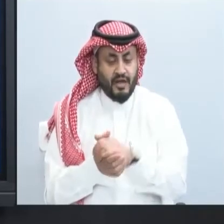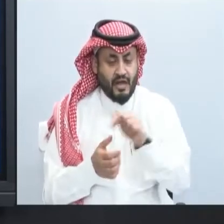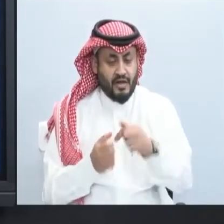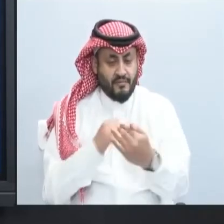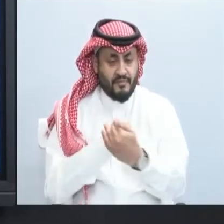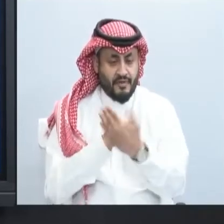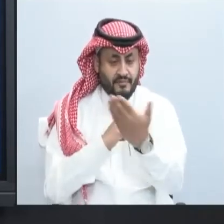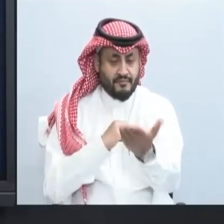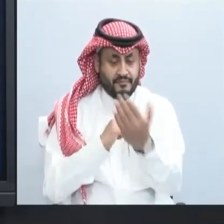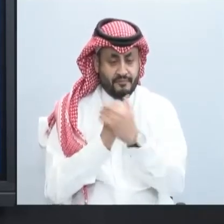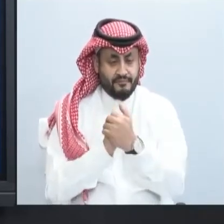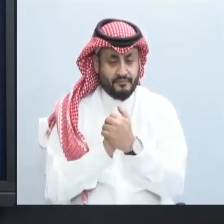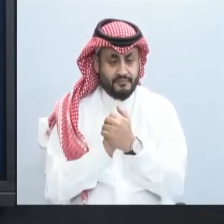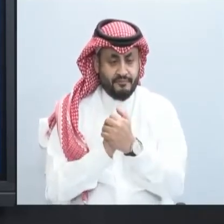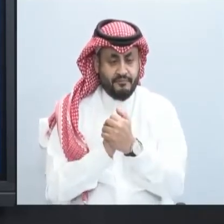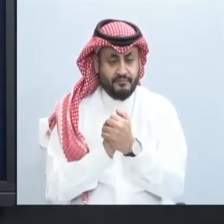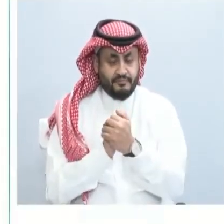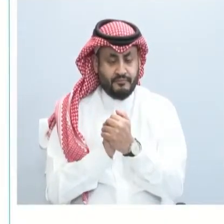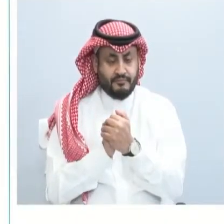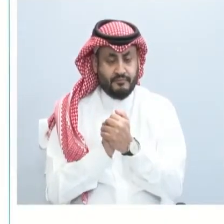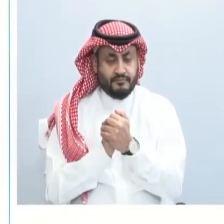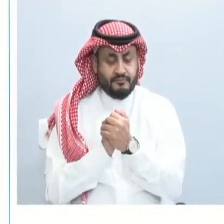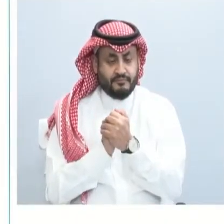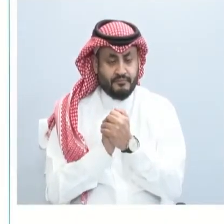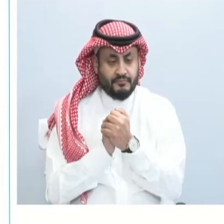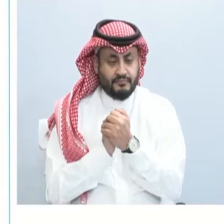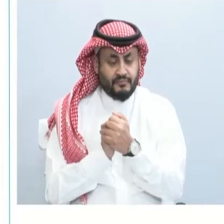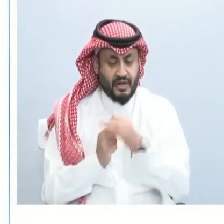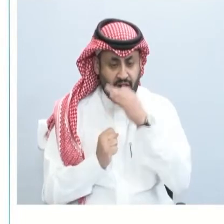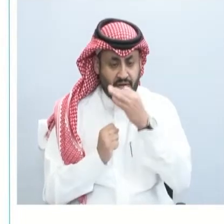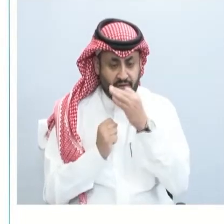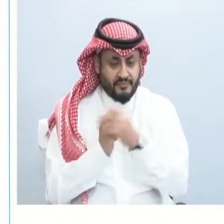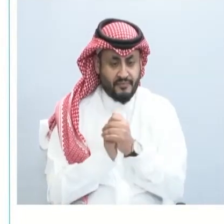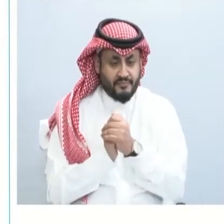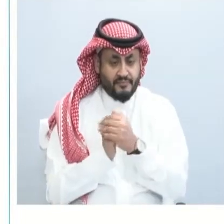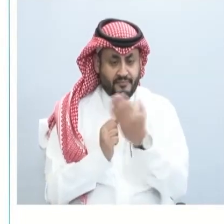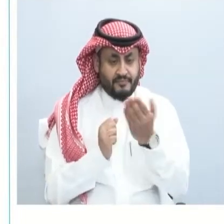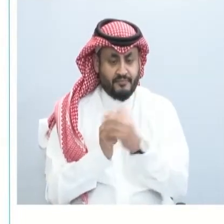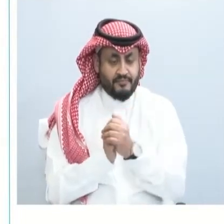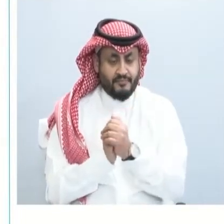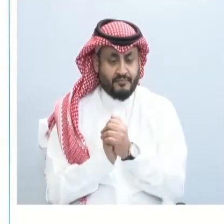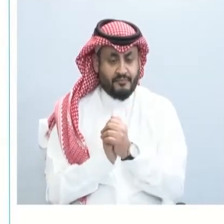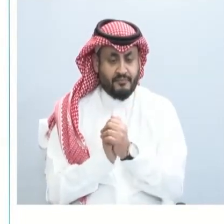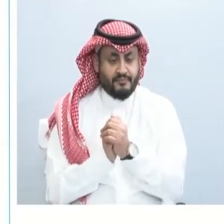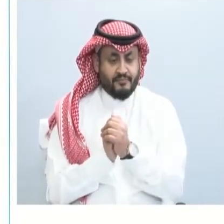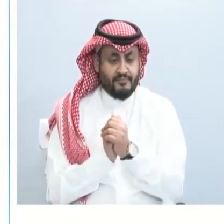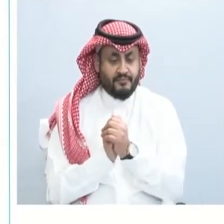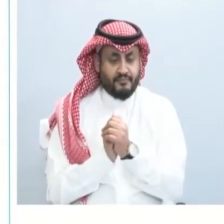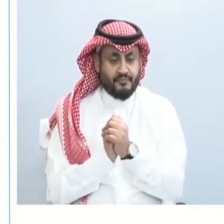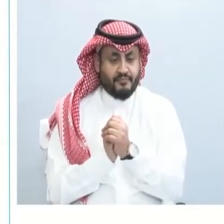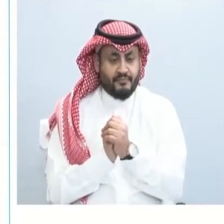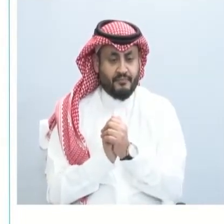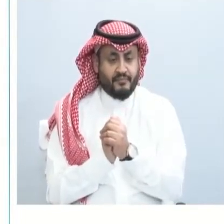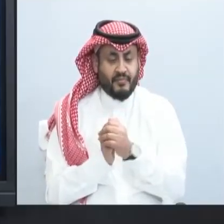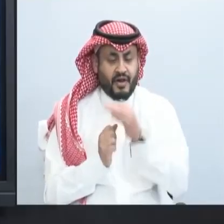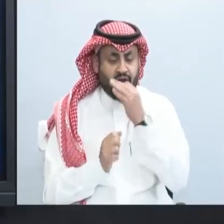today, is that how we're going to pronounce words that may have all or that